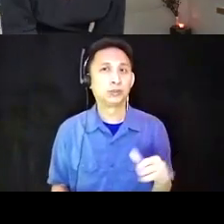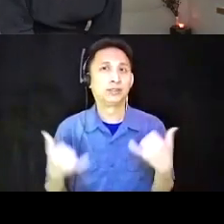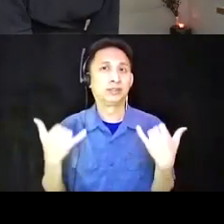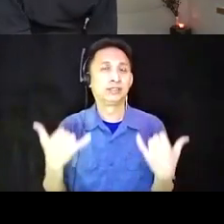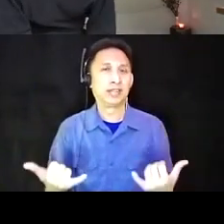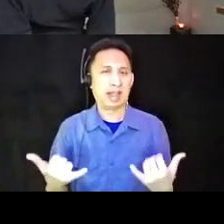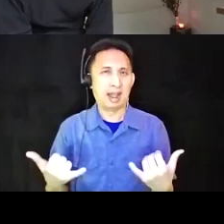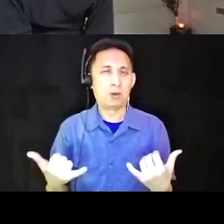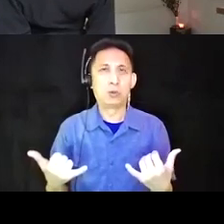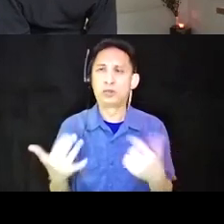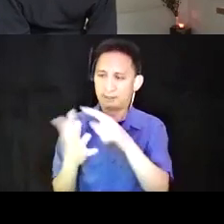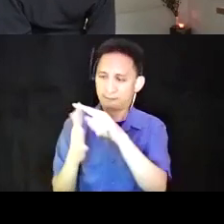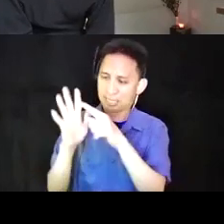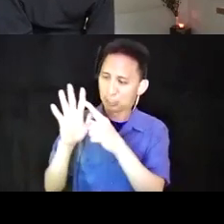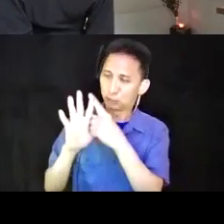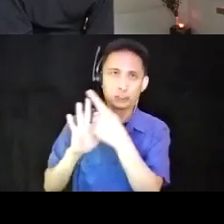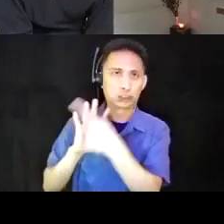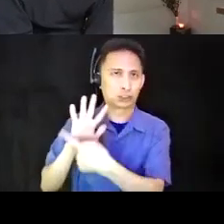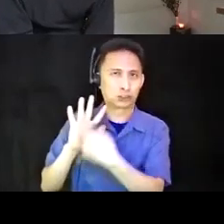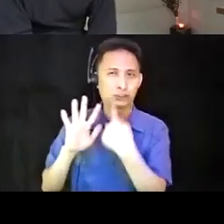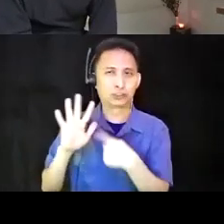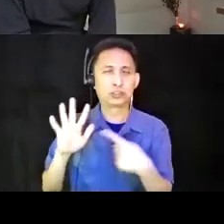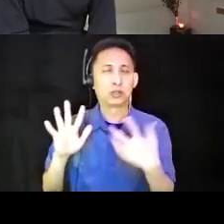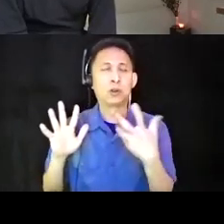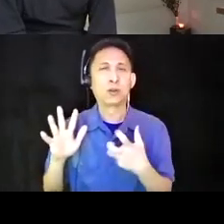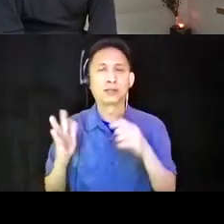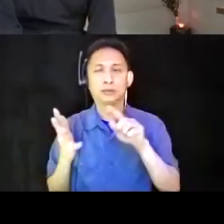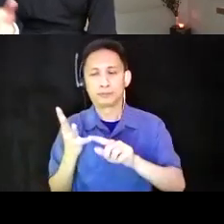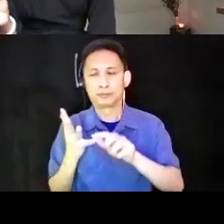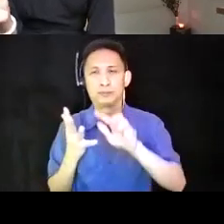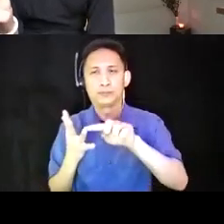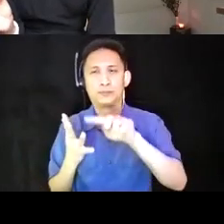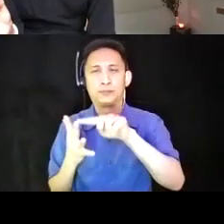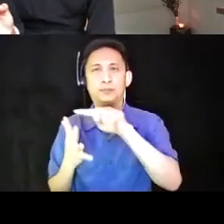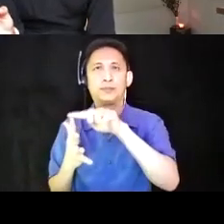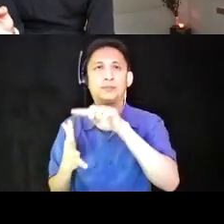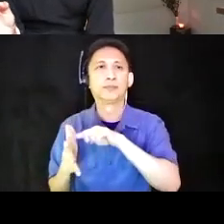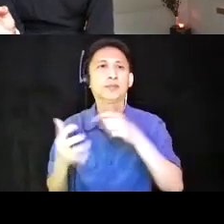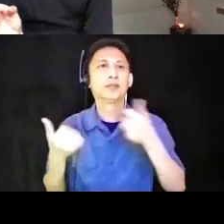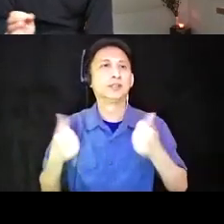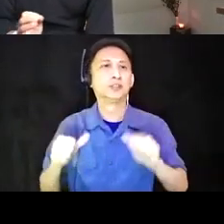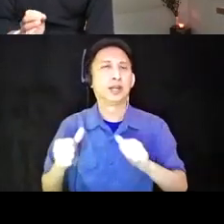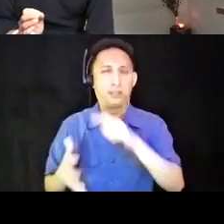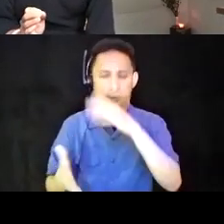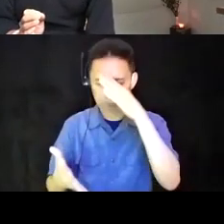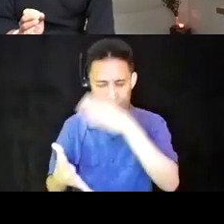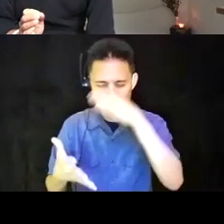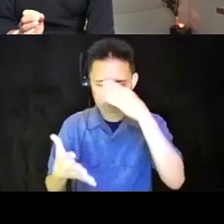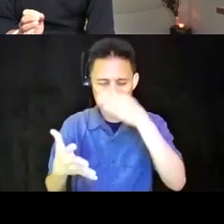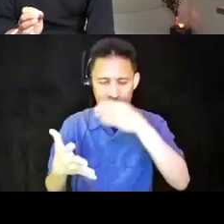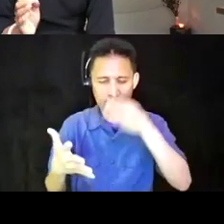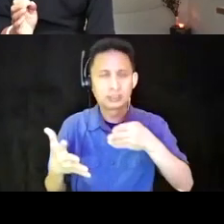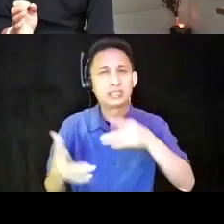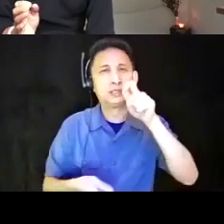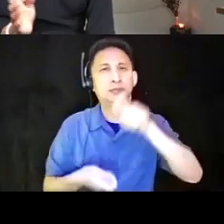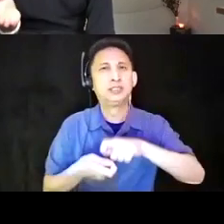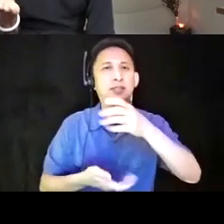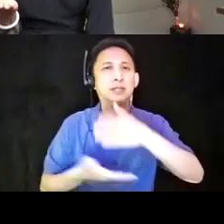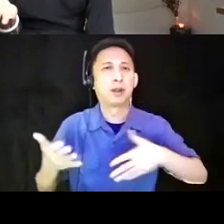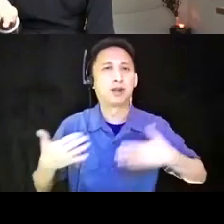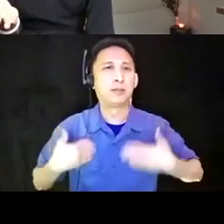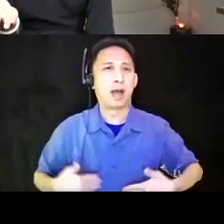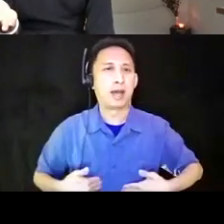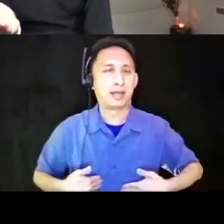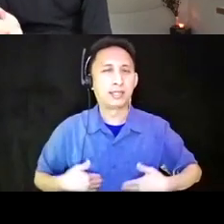engage with the different Qi meridians and to target certain parts of the body through using